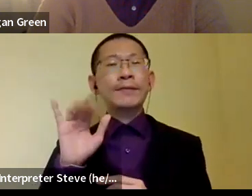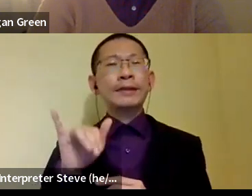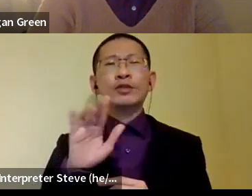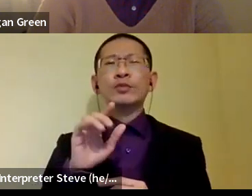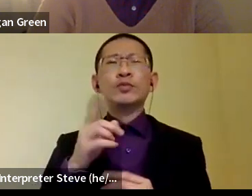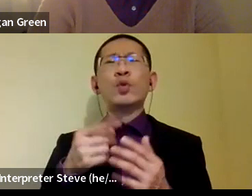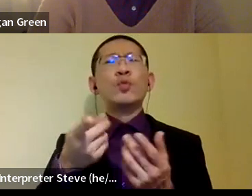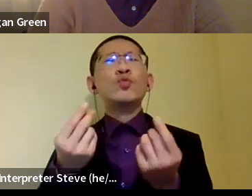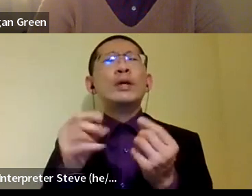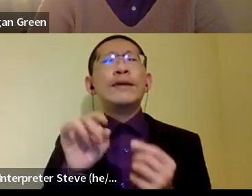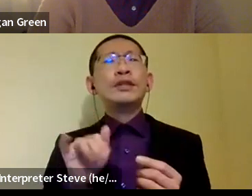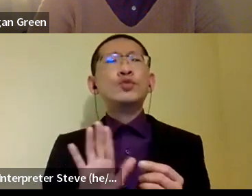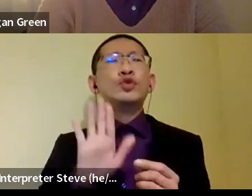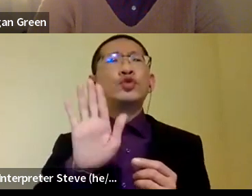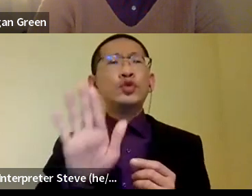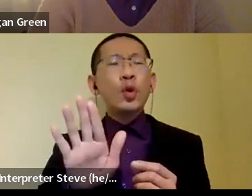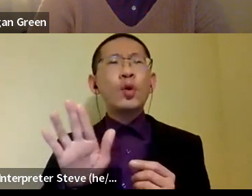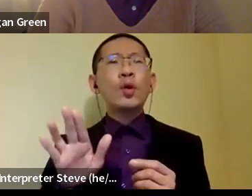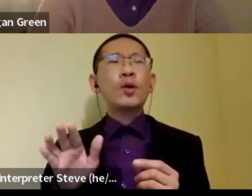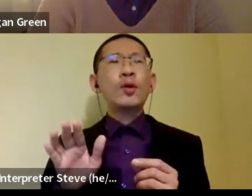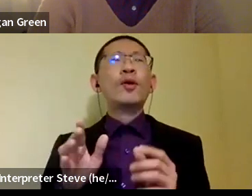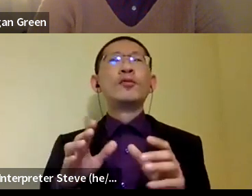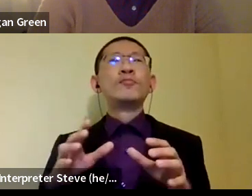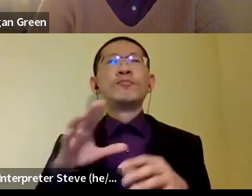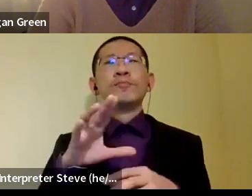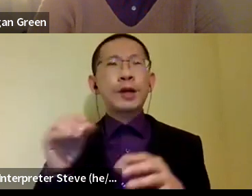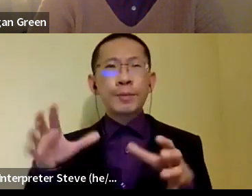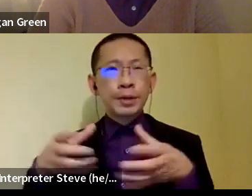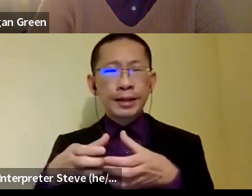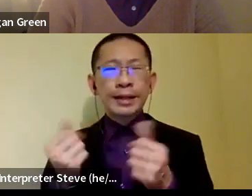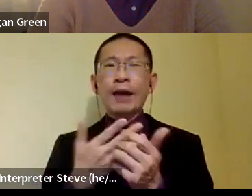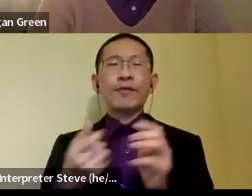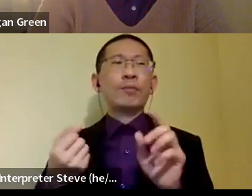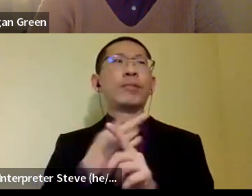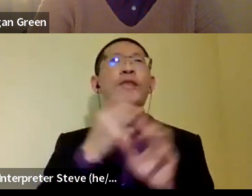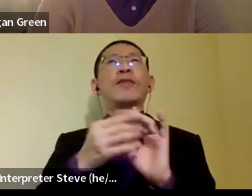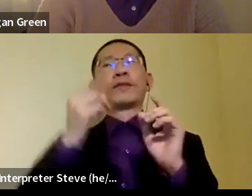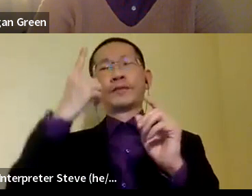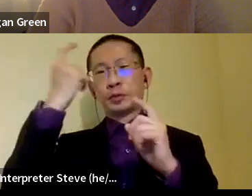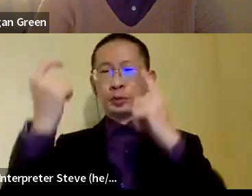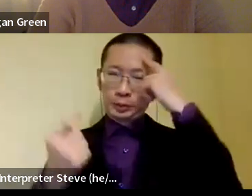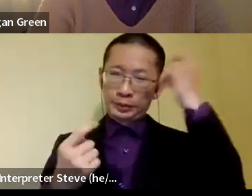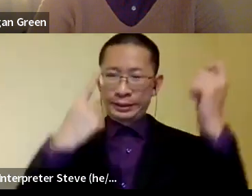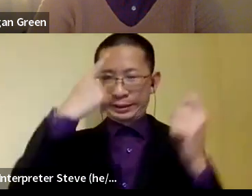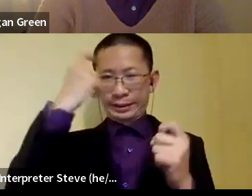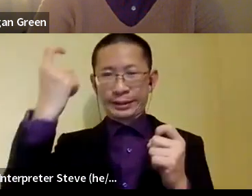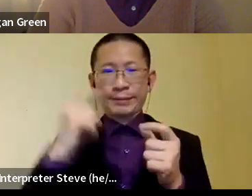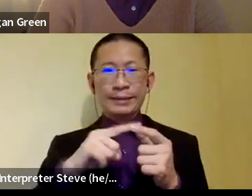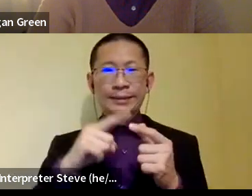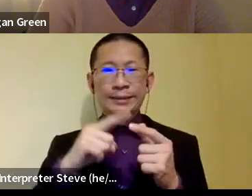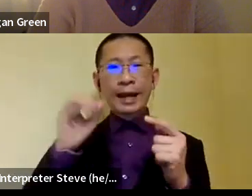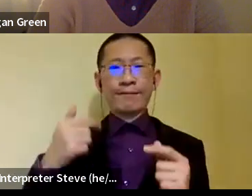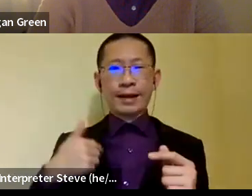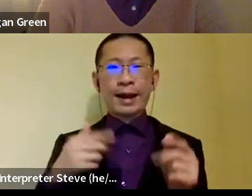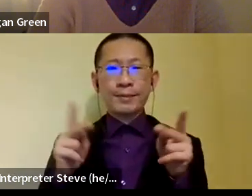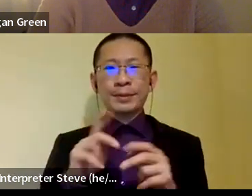you do? And then everyone will just sort of go on this tangent of dreaming and will, you know, if I was the one